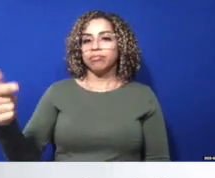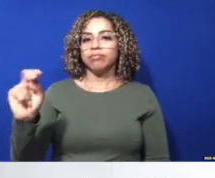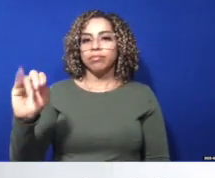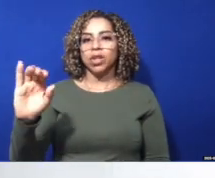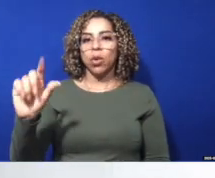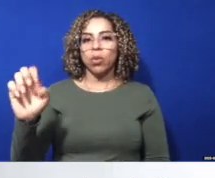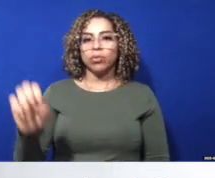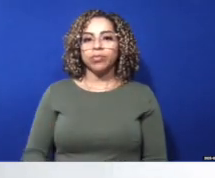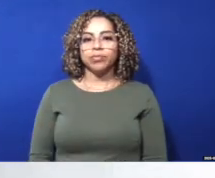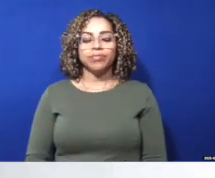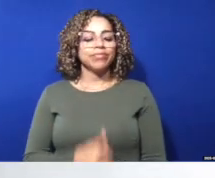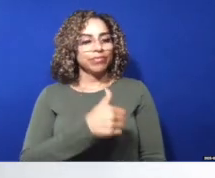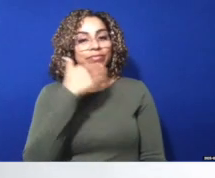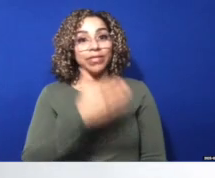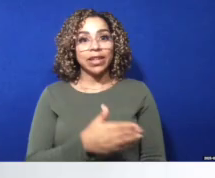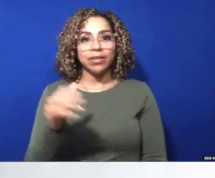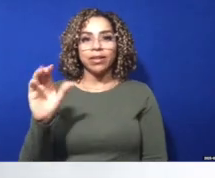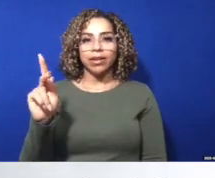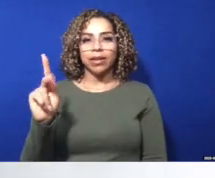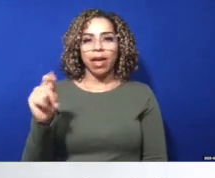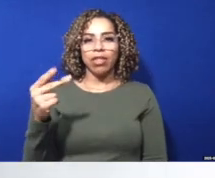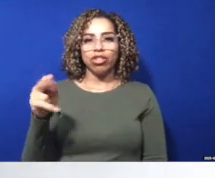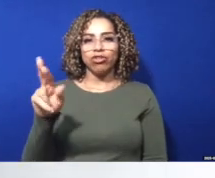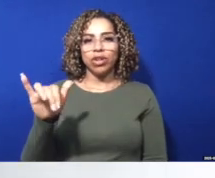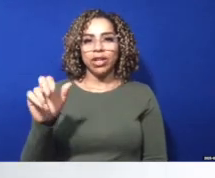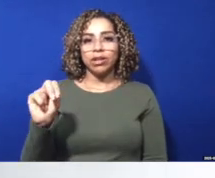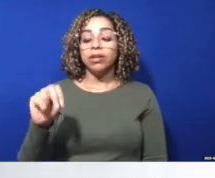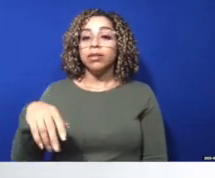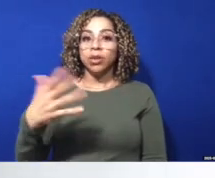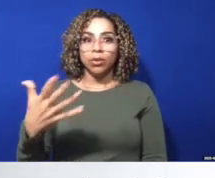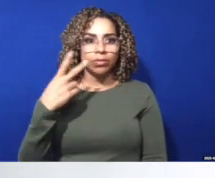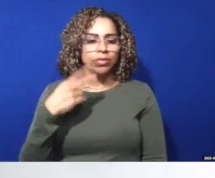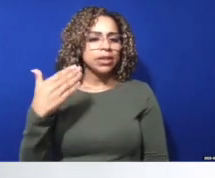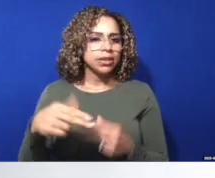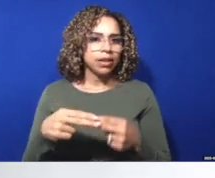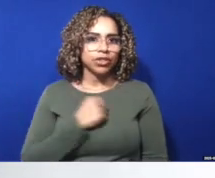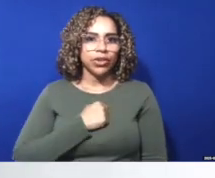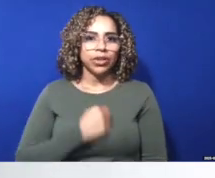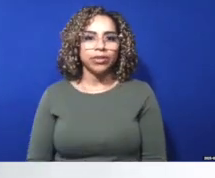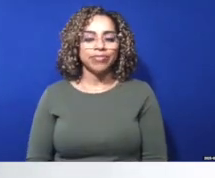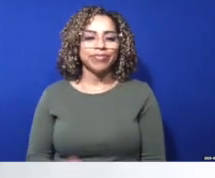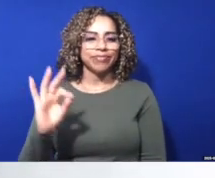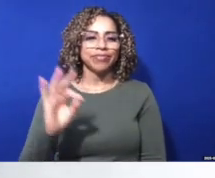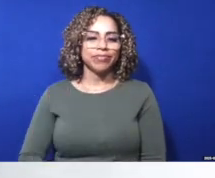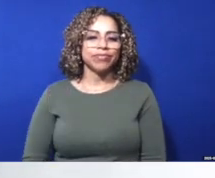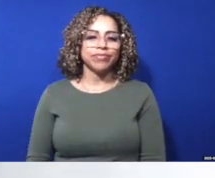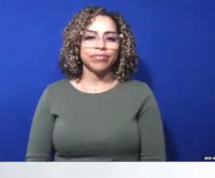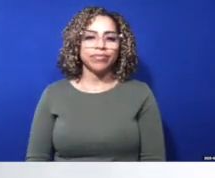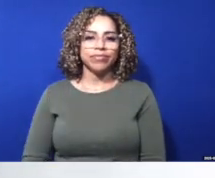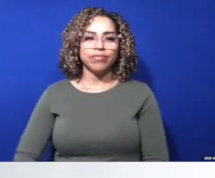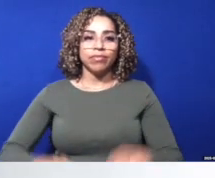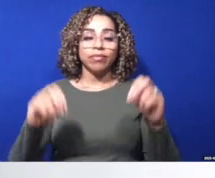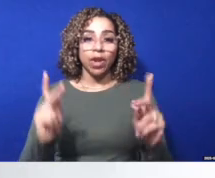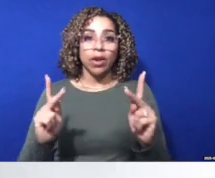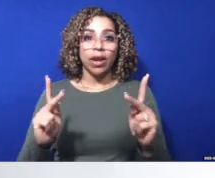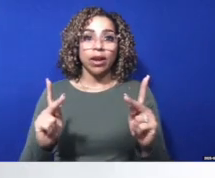All right, thanks, Catherine. All right, folks, as you see, next slide, sorry. There we go. All right,